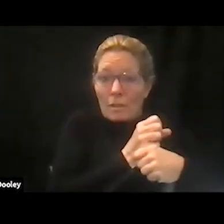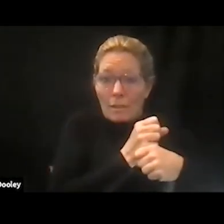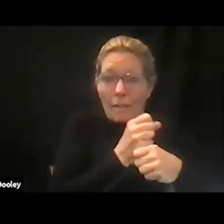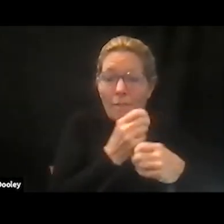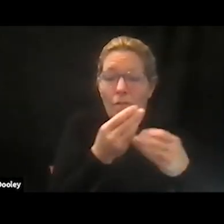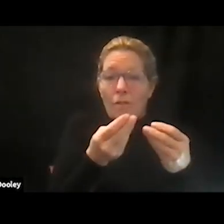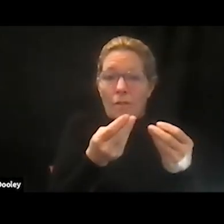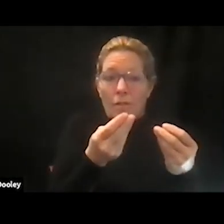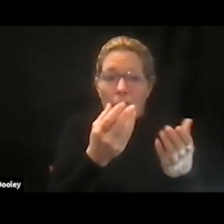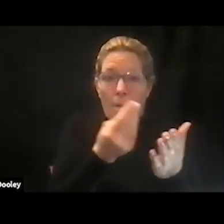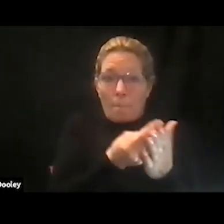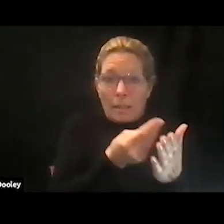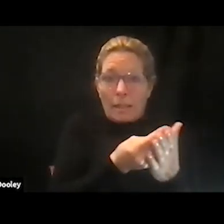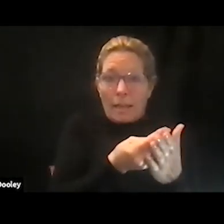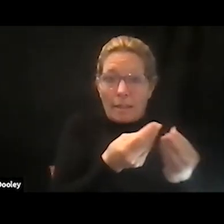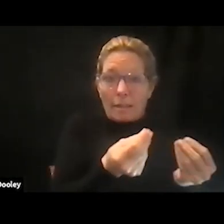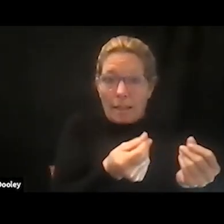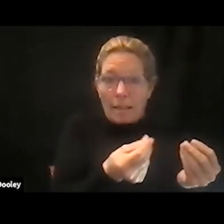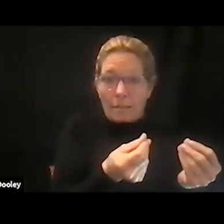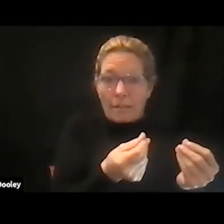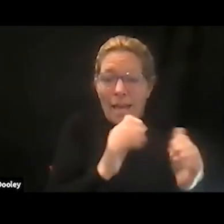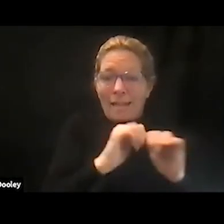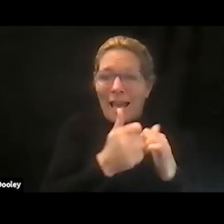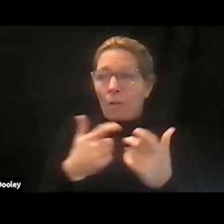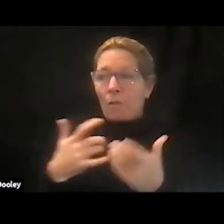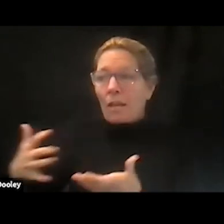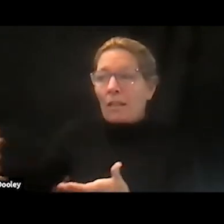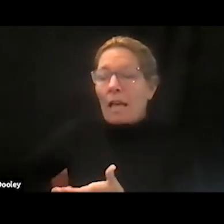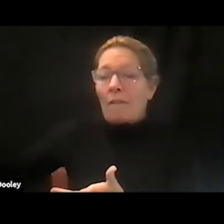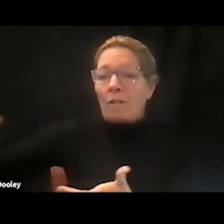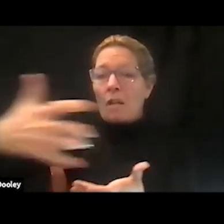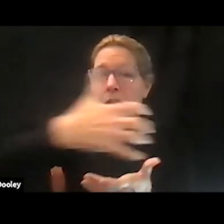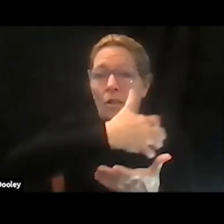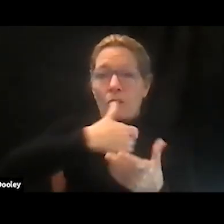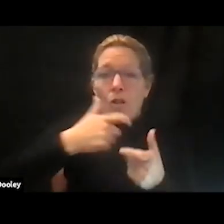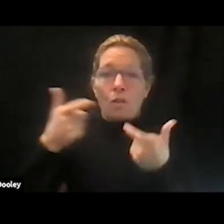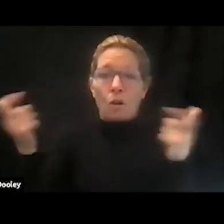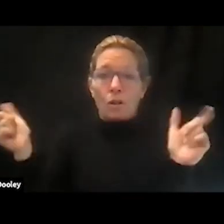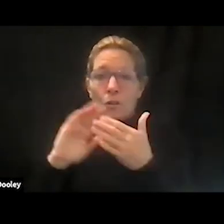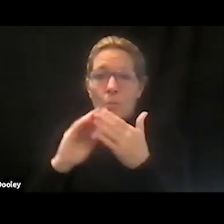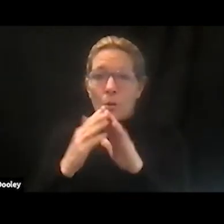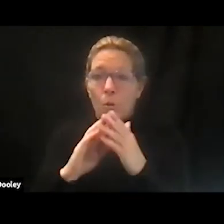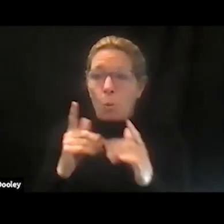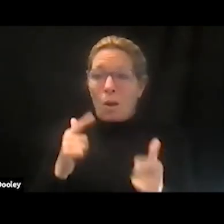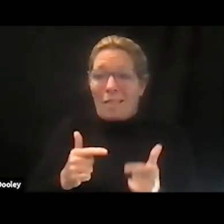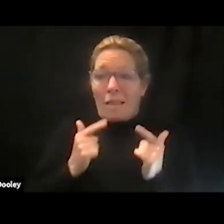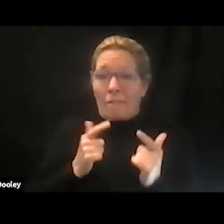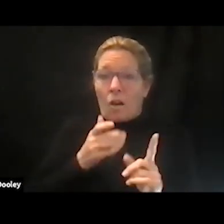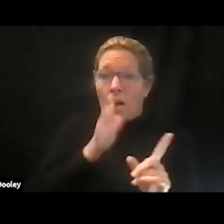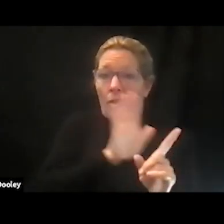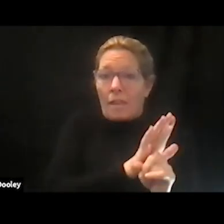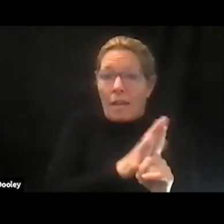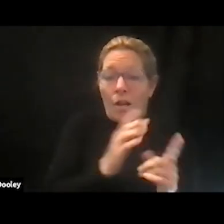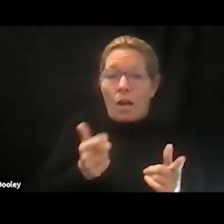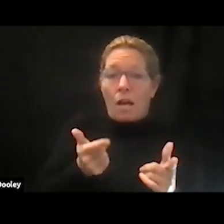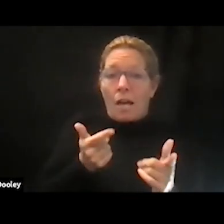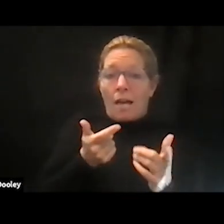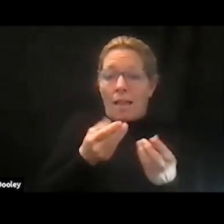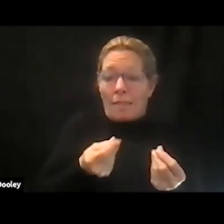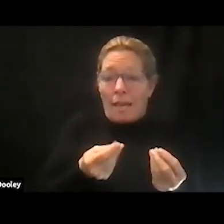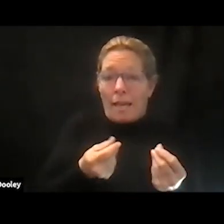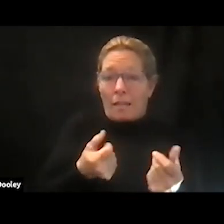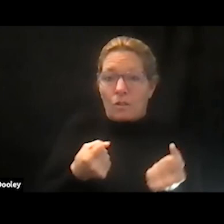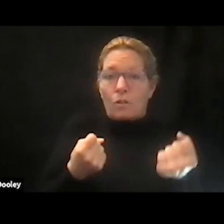galvanizing the larger community and those guests who are living on their land to support land back efforts. So that's